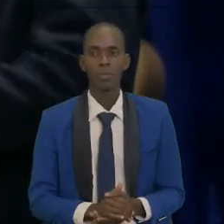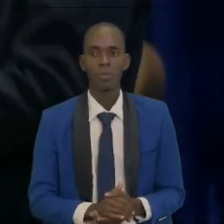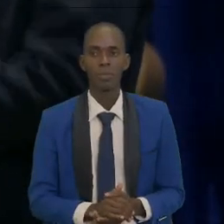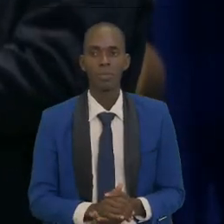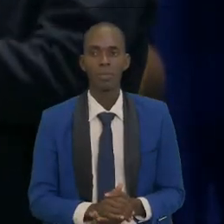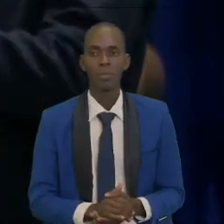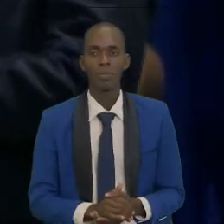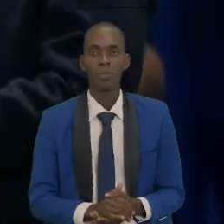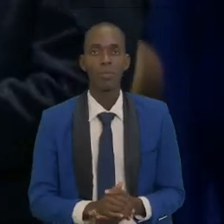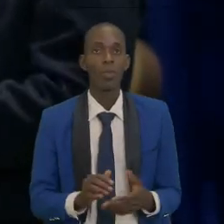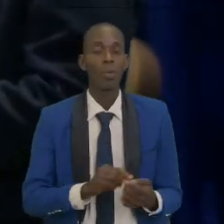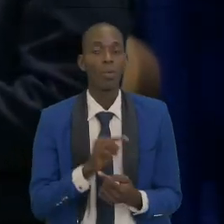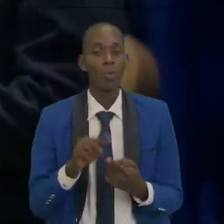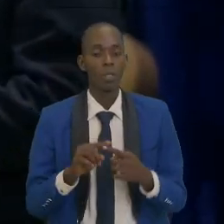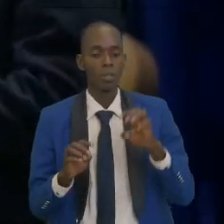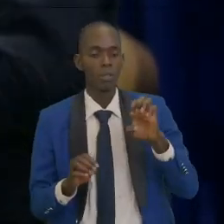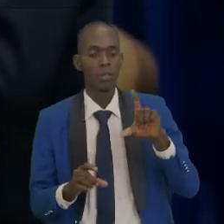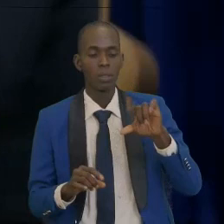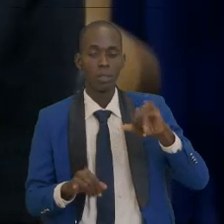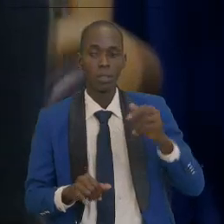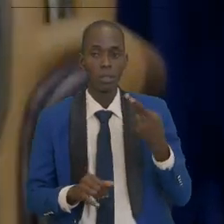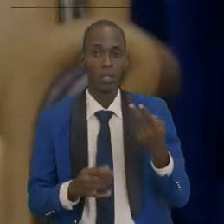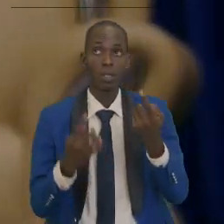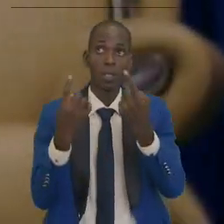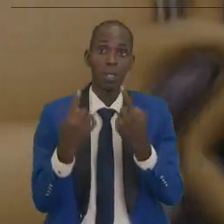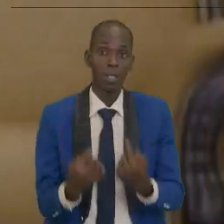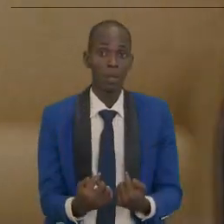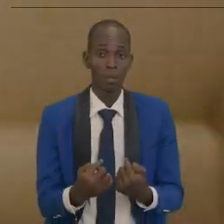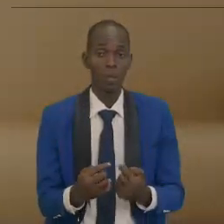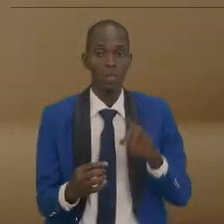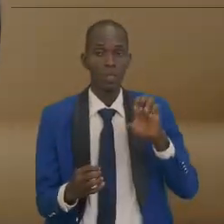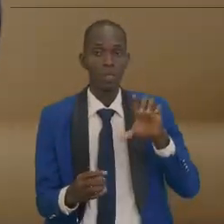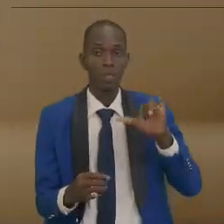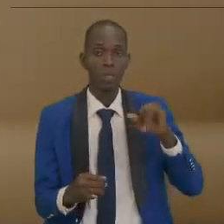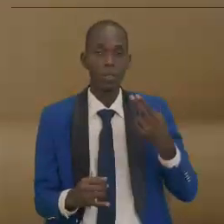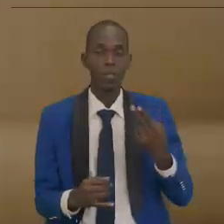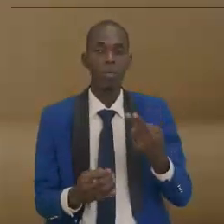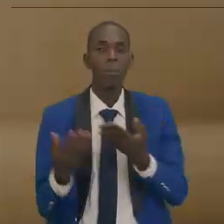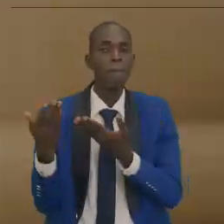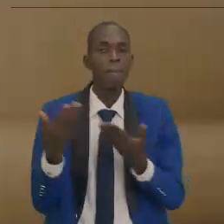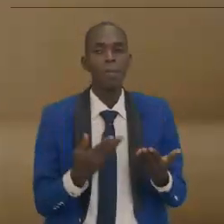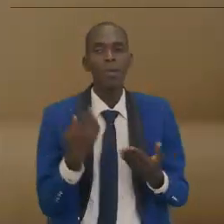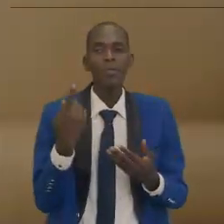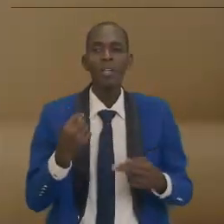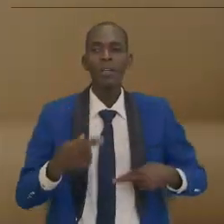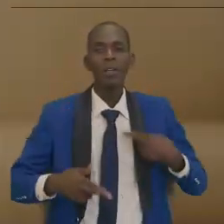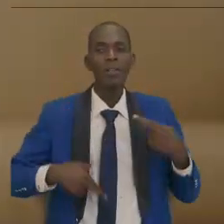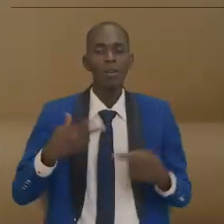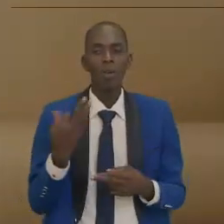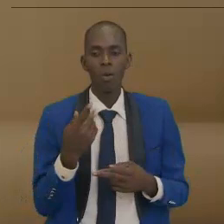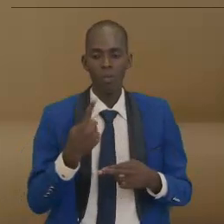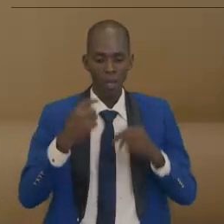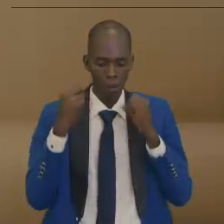when Elijah came Elijah brought the Revival of the power